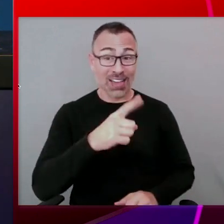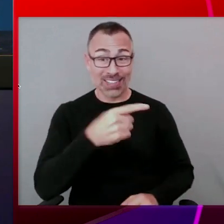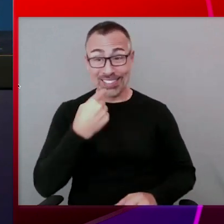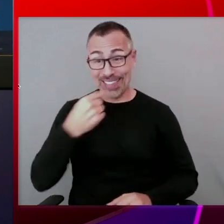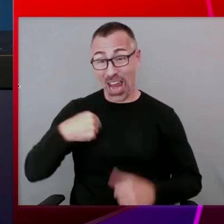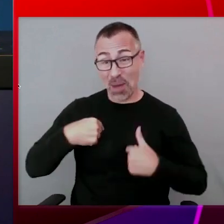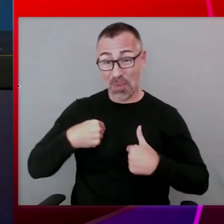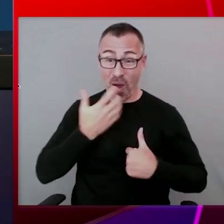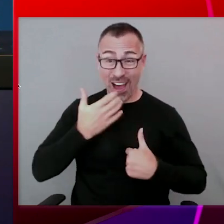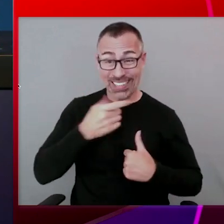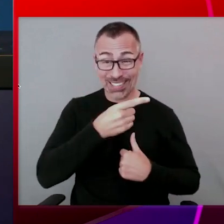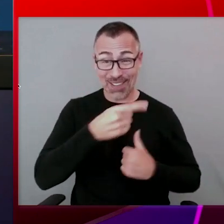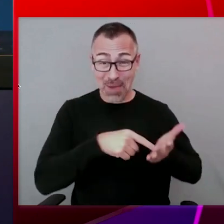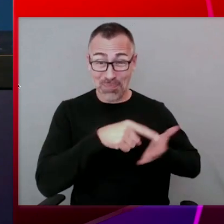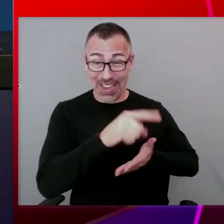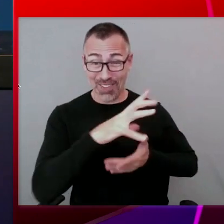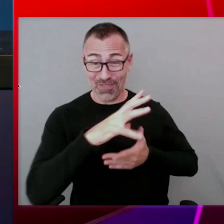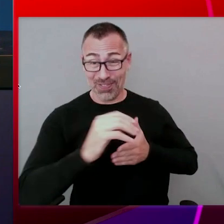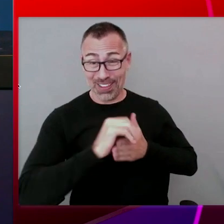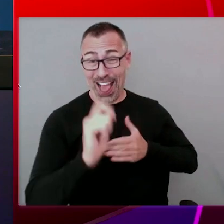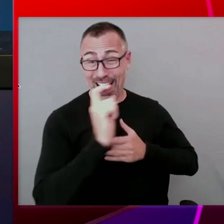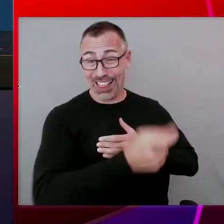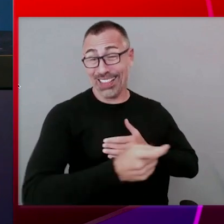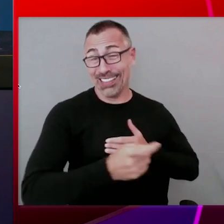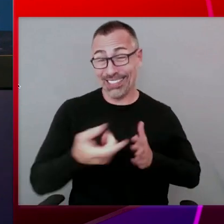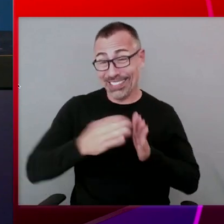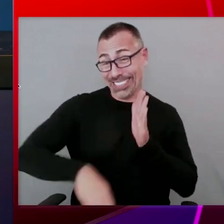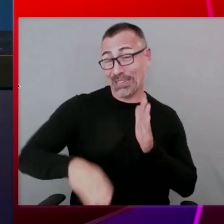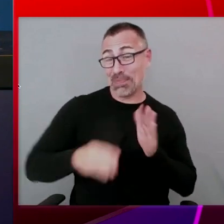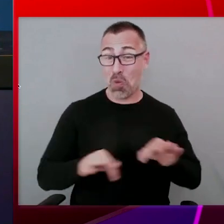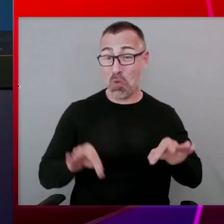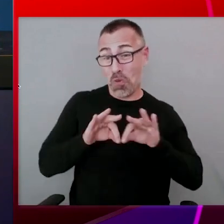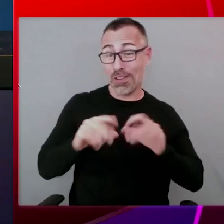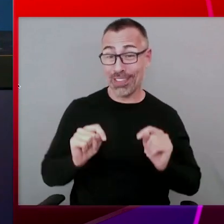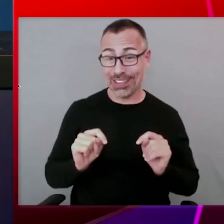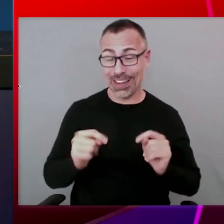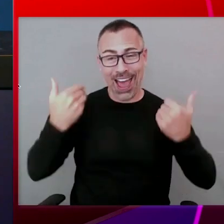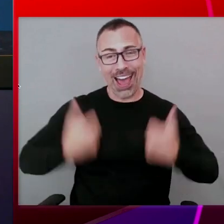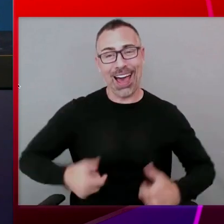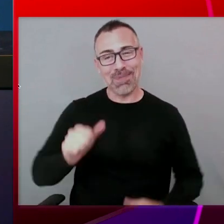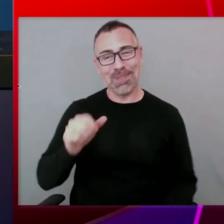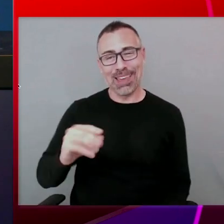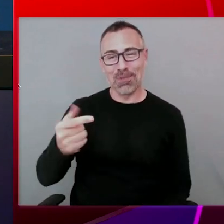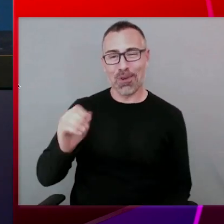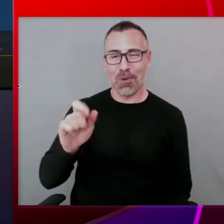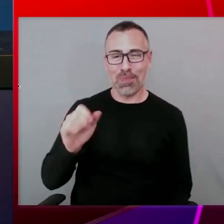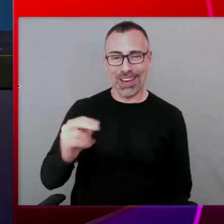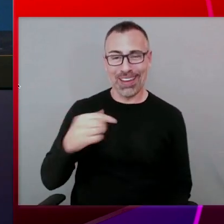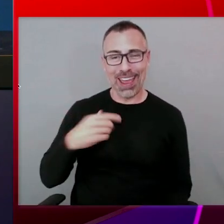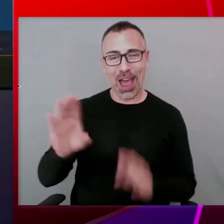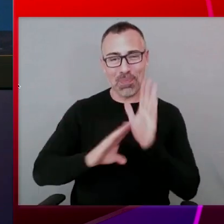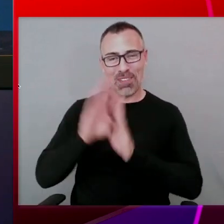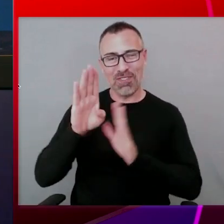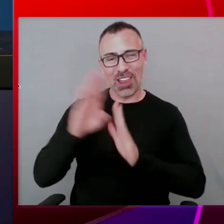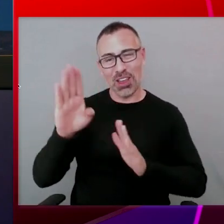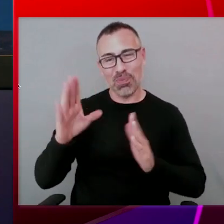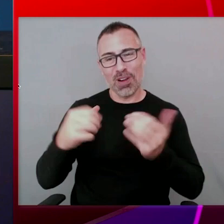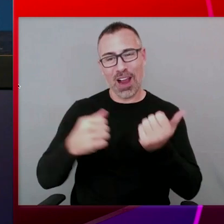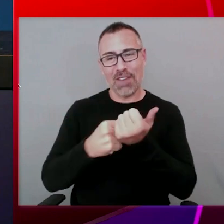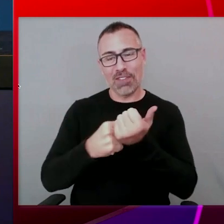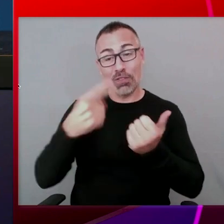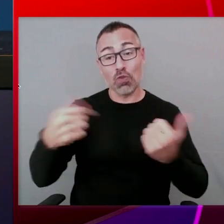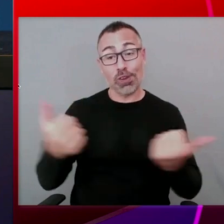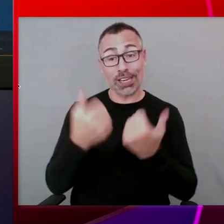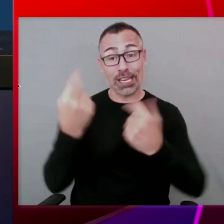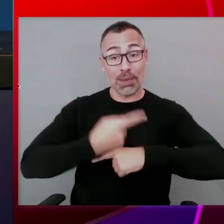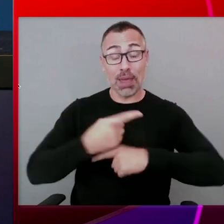to say that. Very cheap and worth it. I'm A.M. Grabelny, I'm developer advocate here for Game Day and one of your hosts for